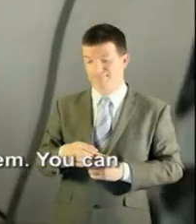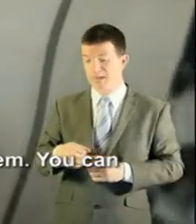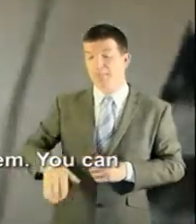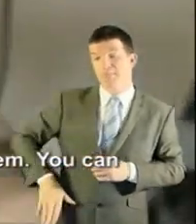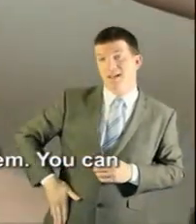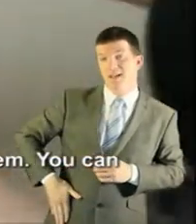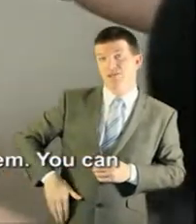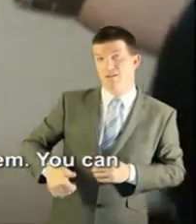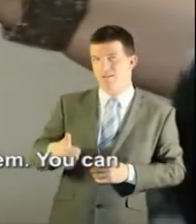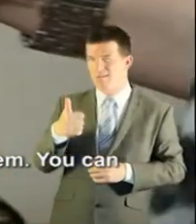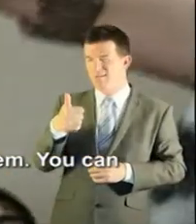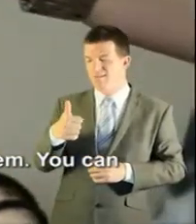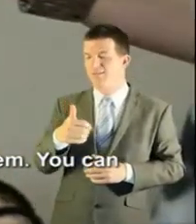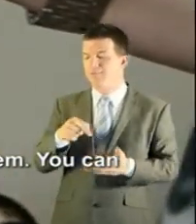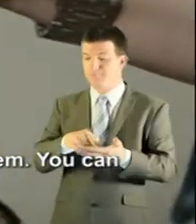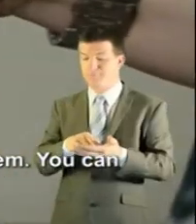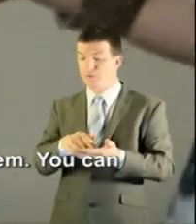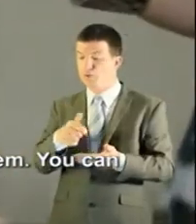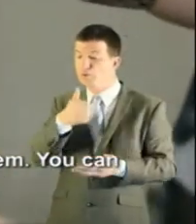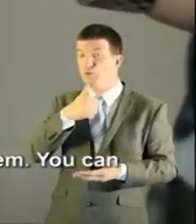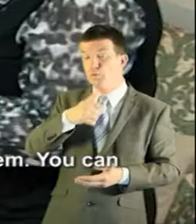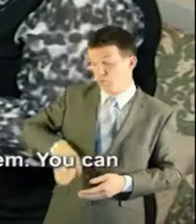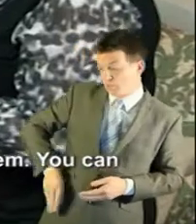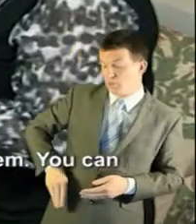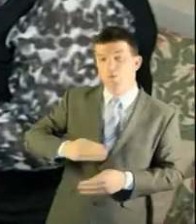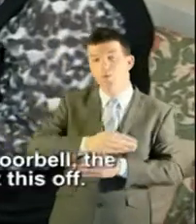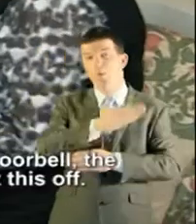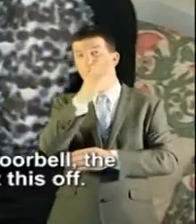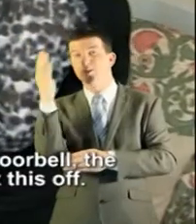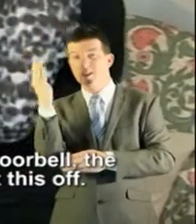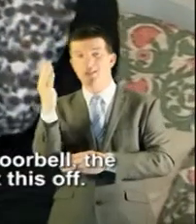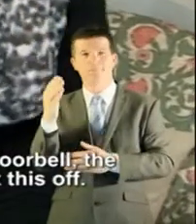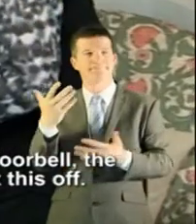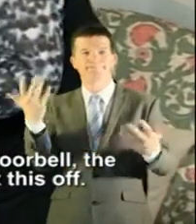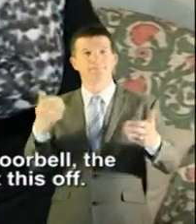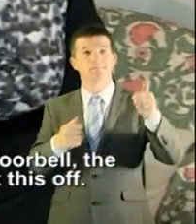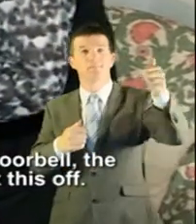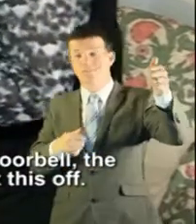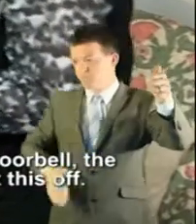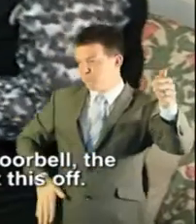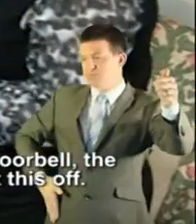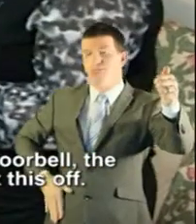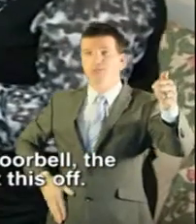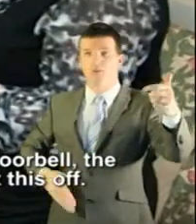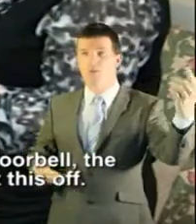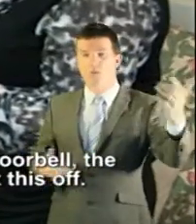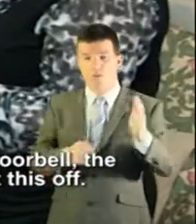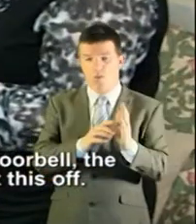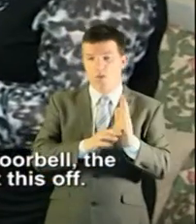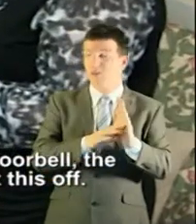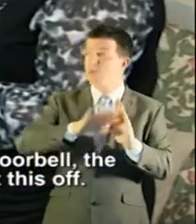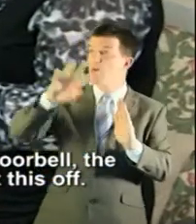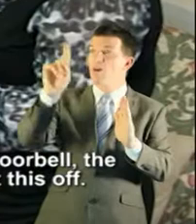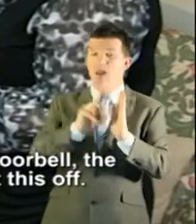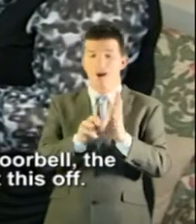a pager system, and you can actually wear this during the day, and then a trigger unit like these can go off for